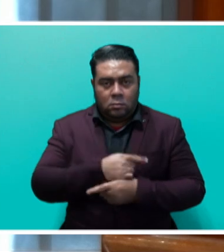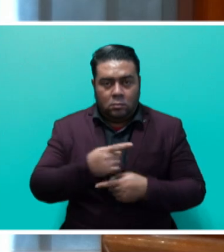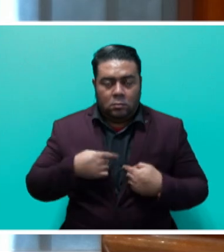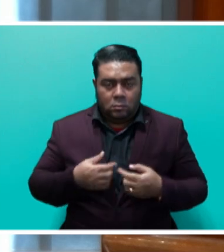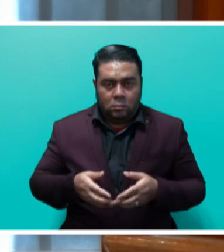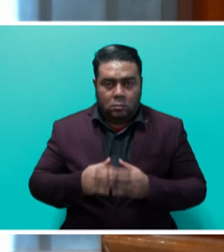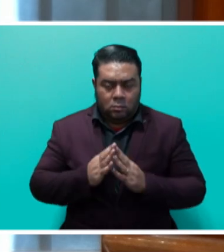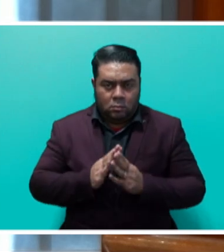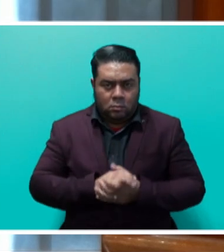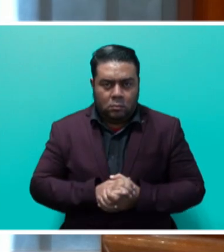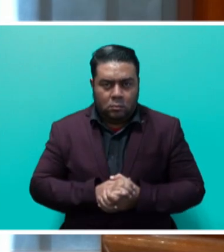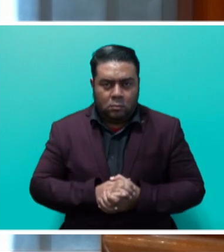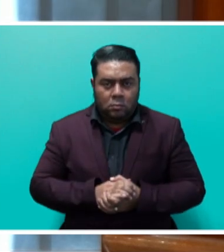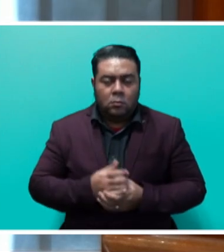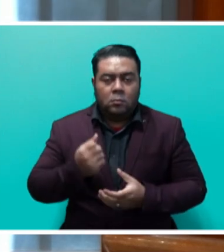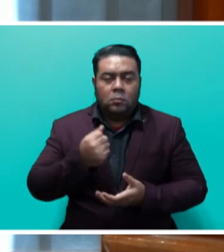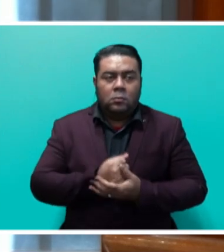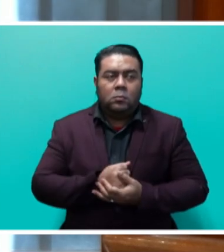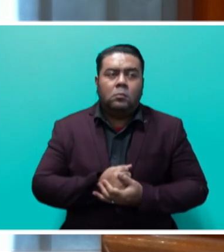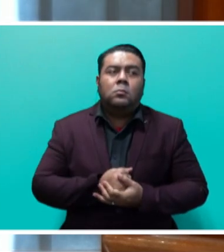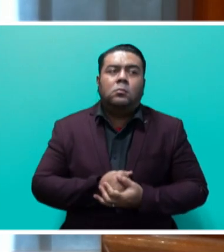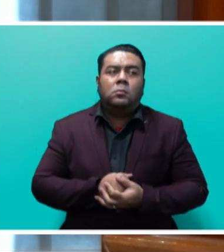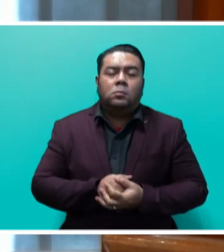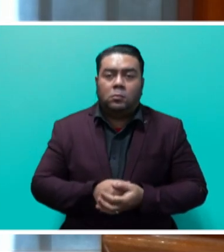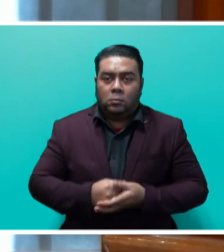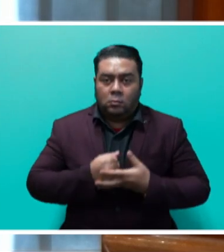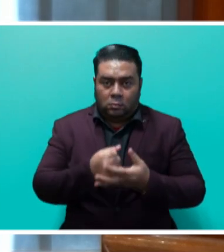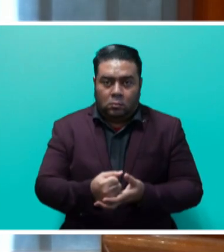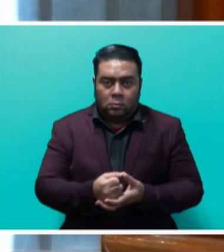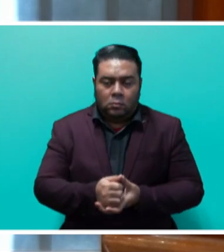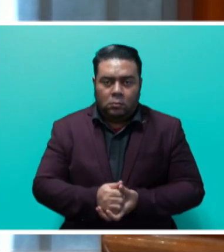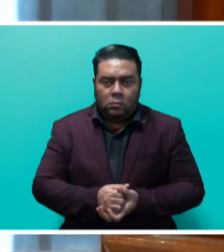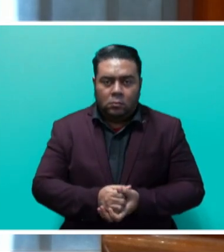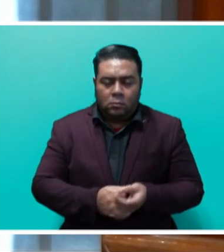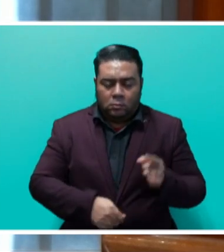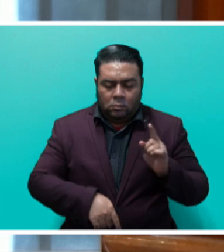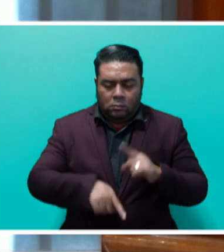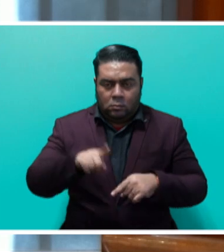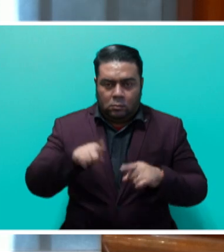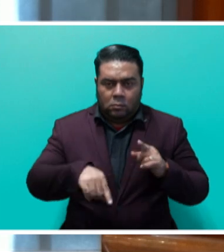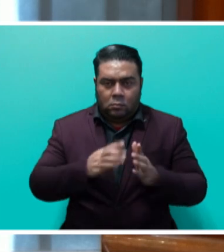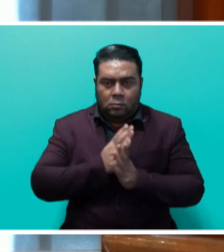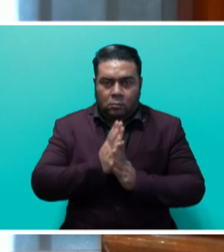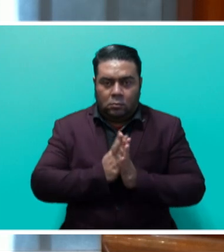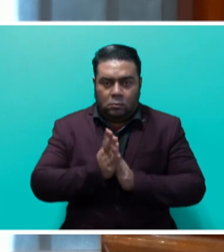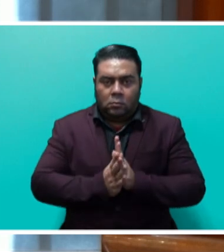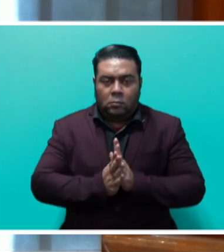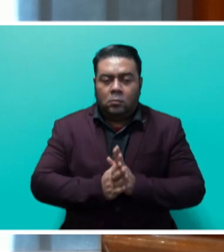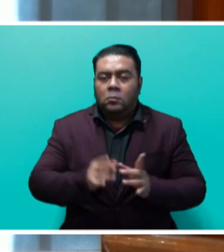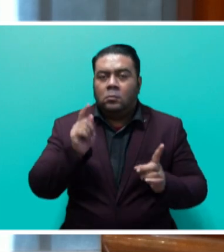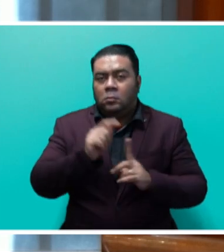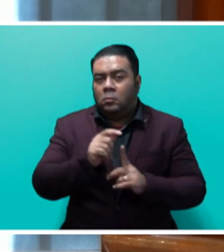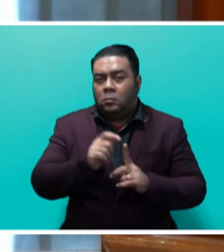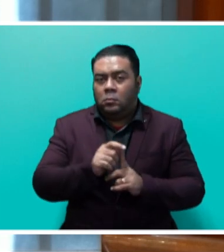established a commercial agriculture task force to support diversification and expansion,